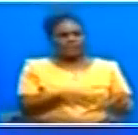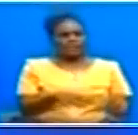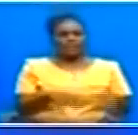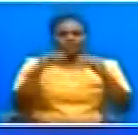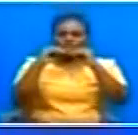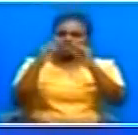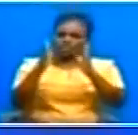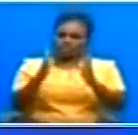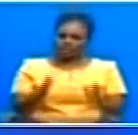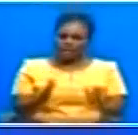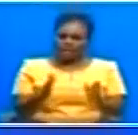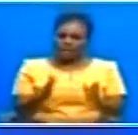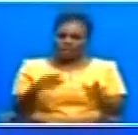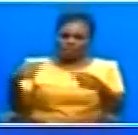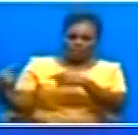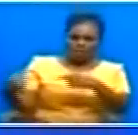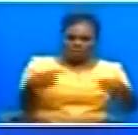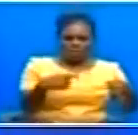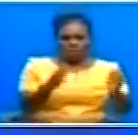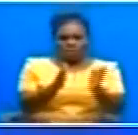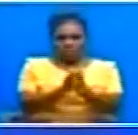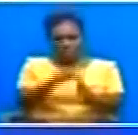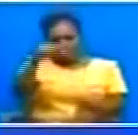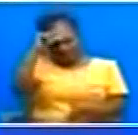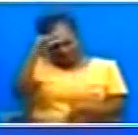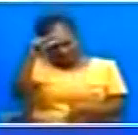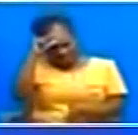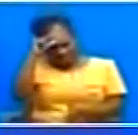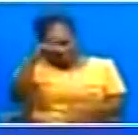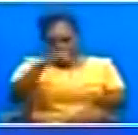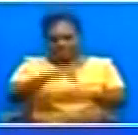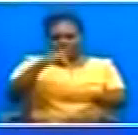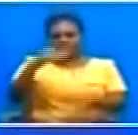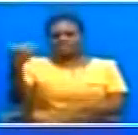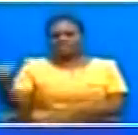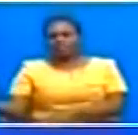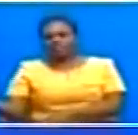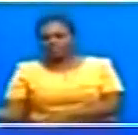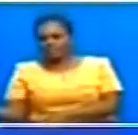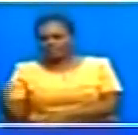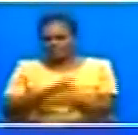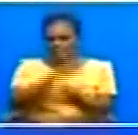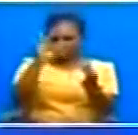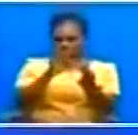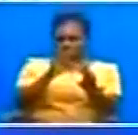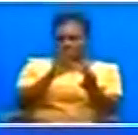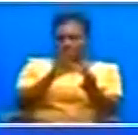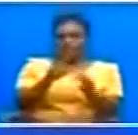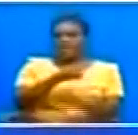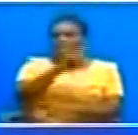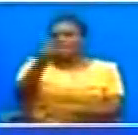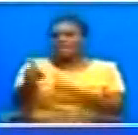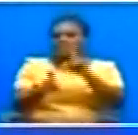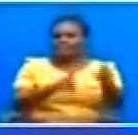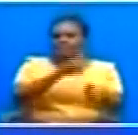The teachers caught battle with the government and the effect it has on their students, in particular the national